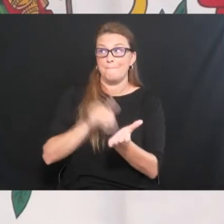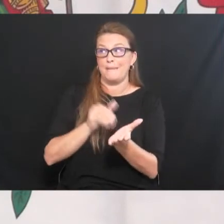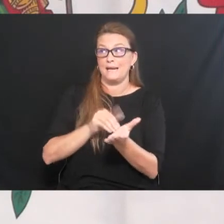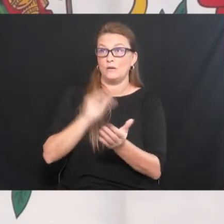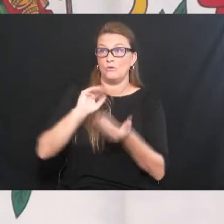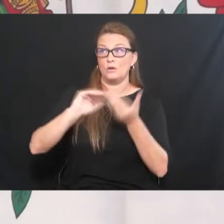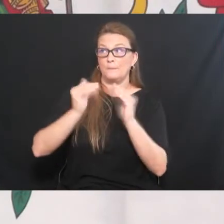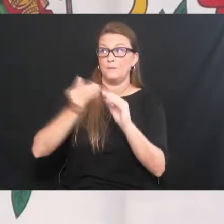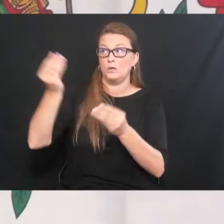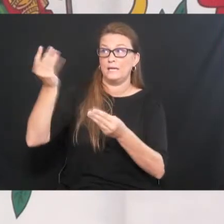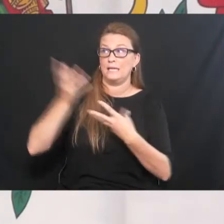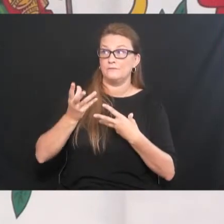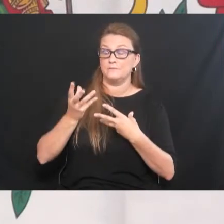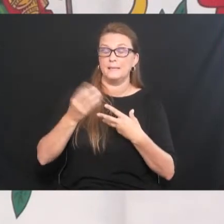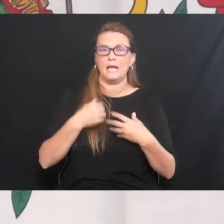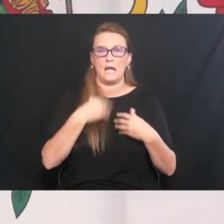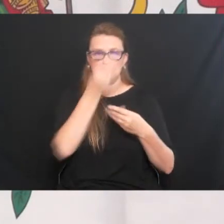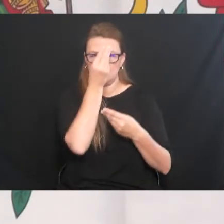with them all the time.